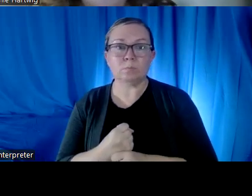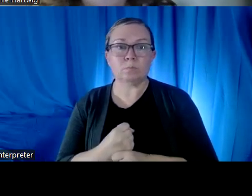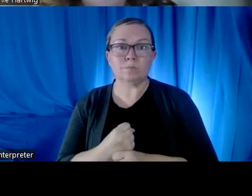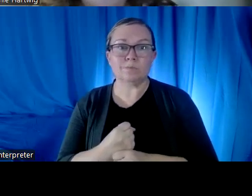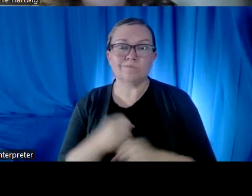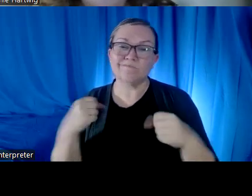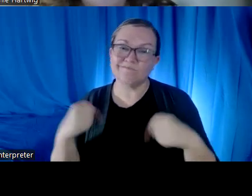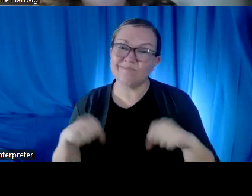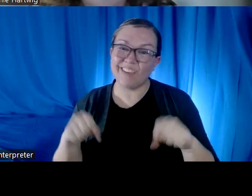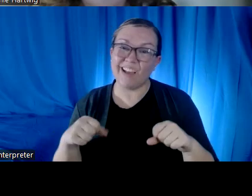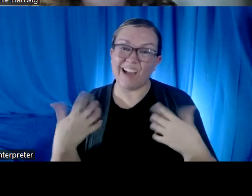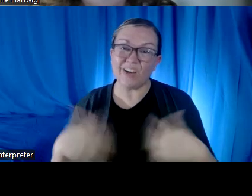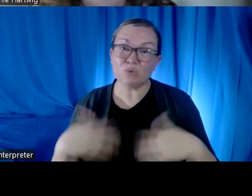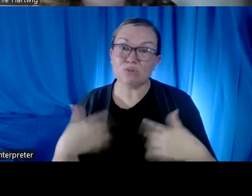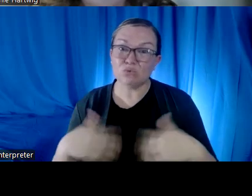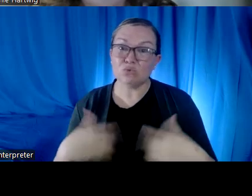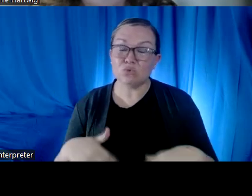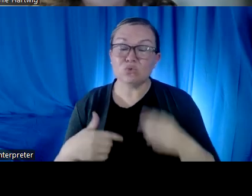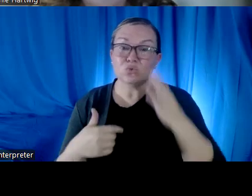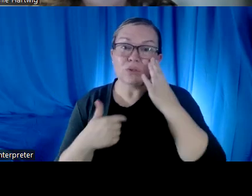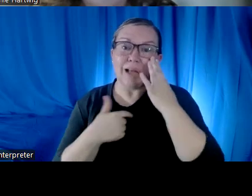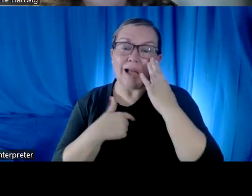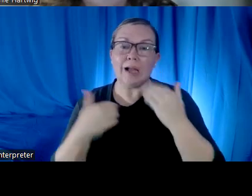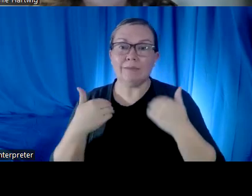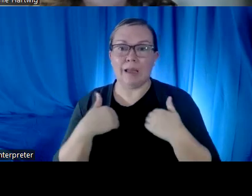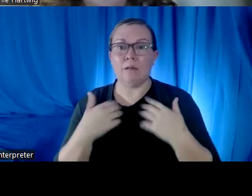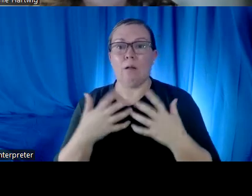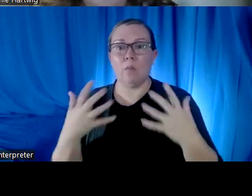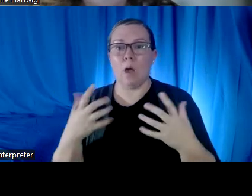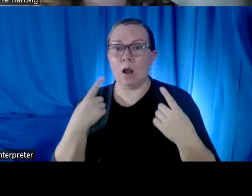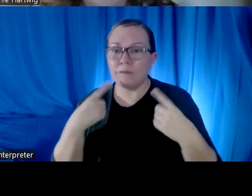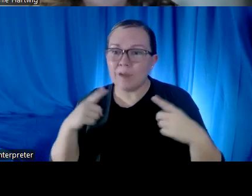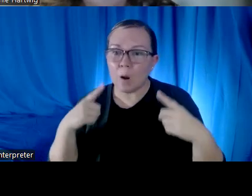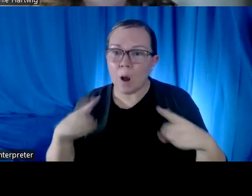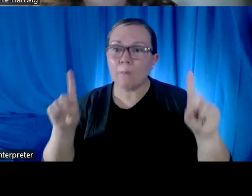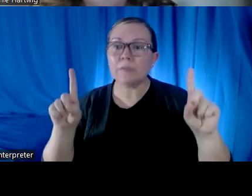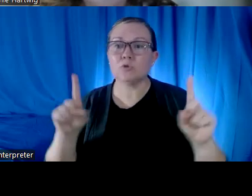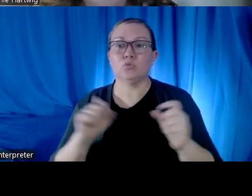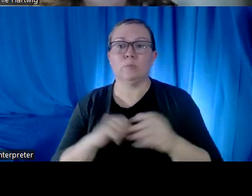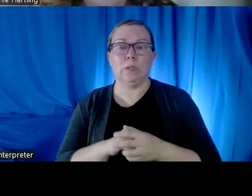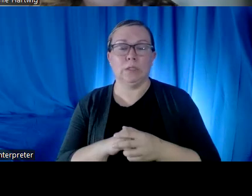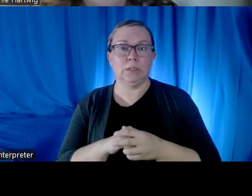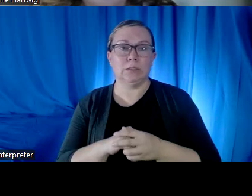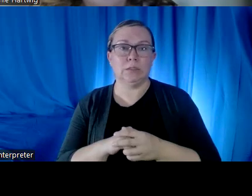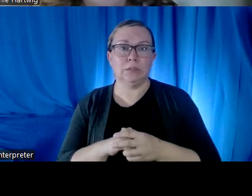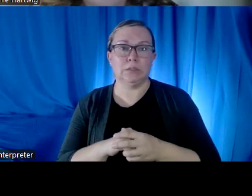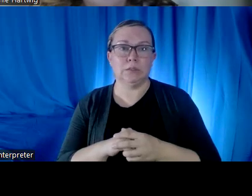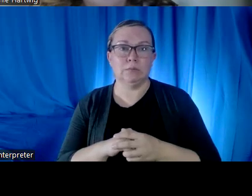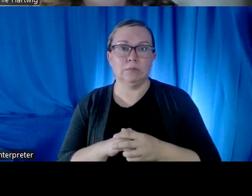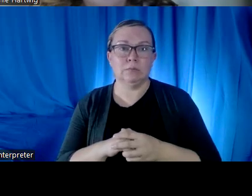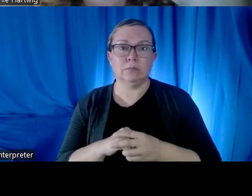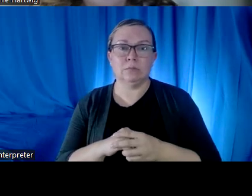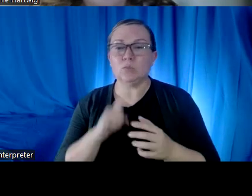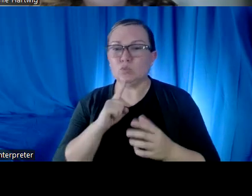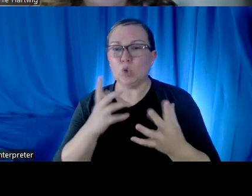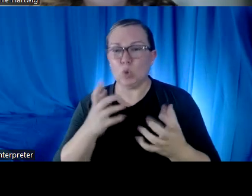Yeah, I just have had a lot of accomplishments, and I definitely like to share